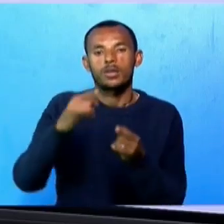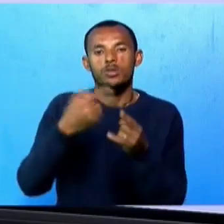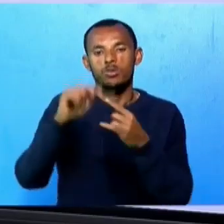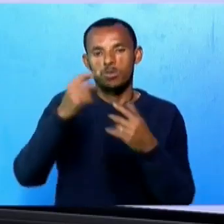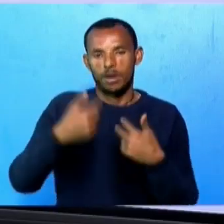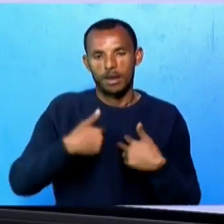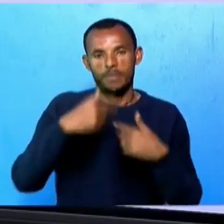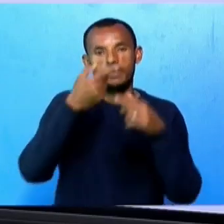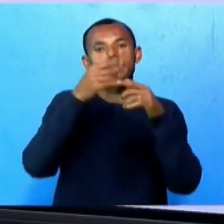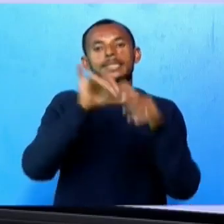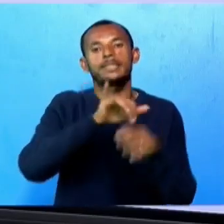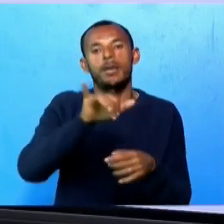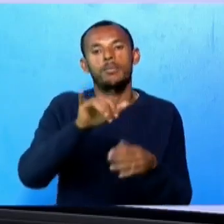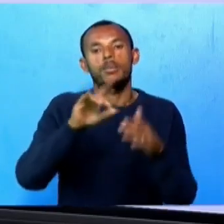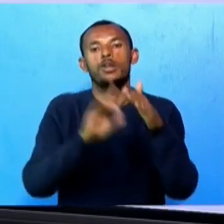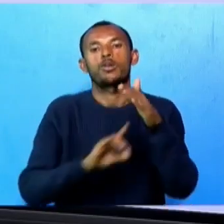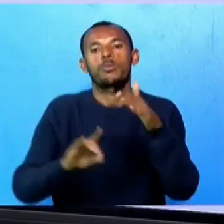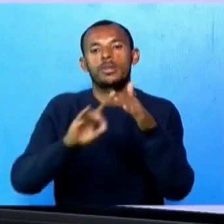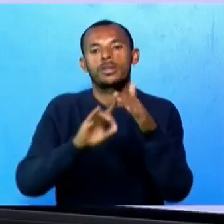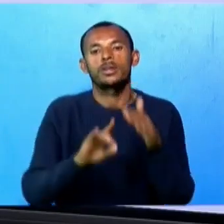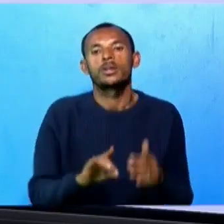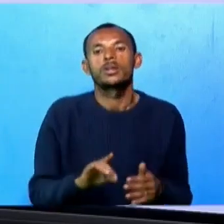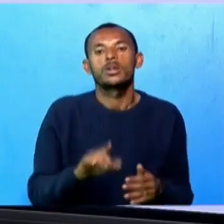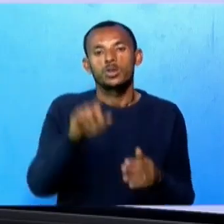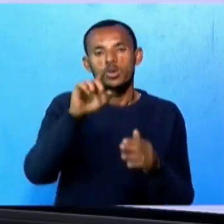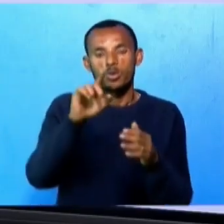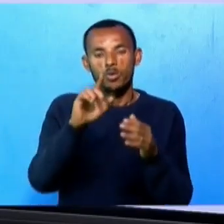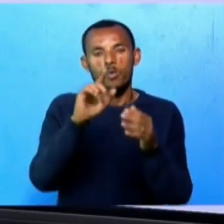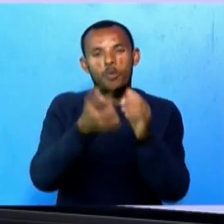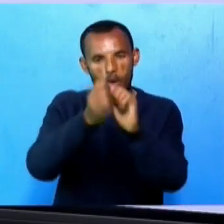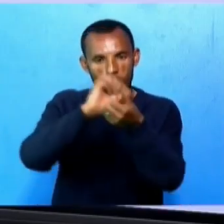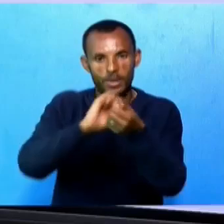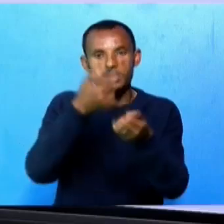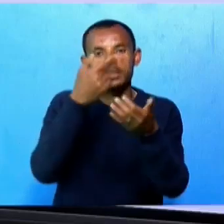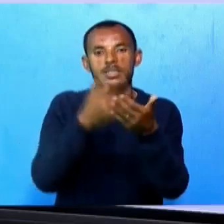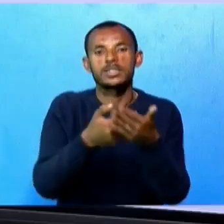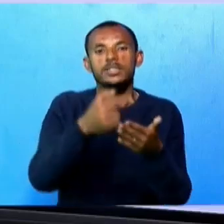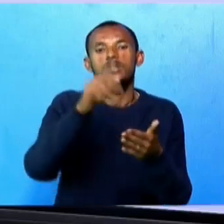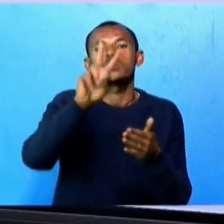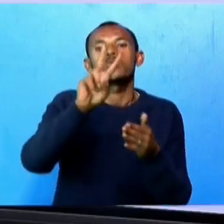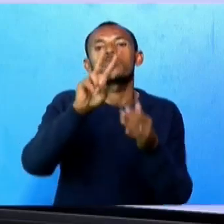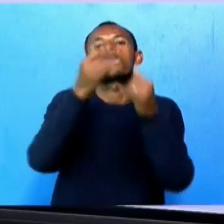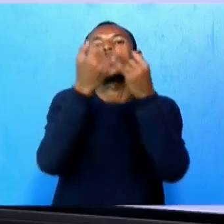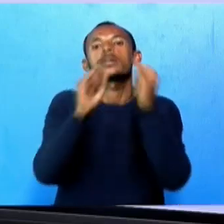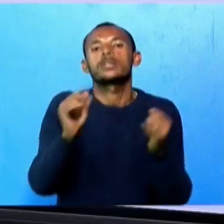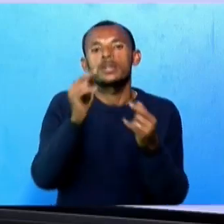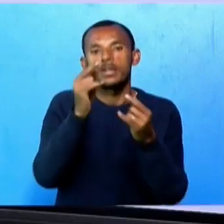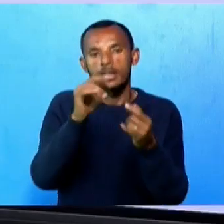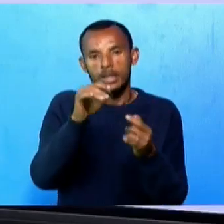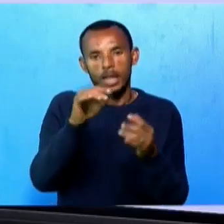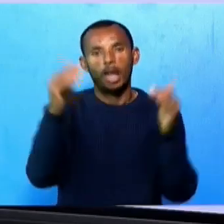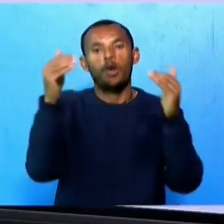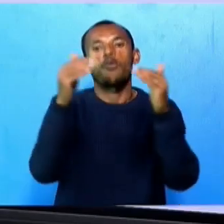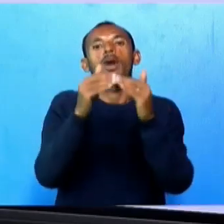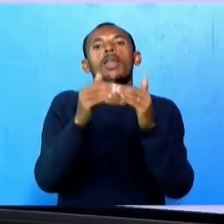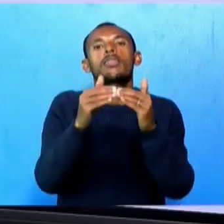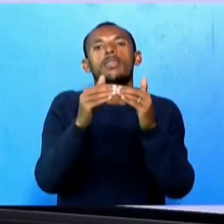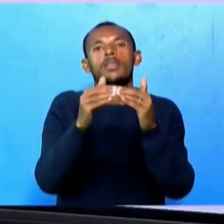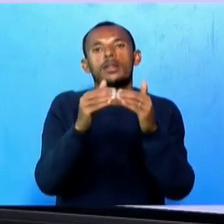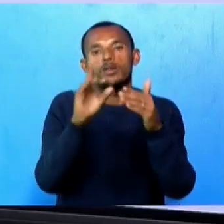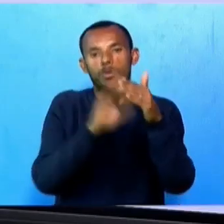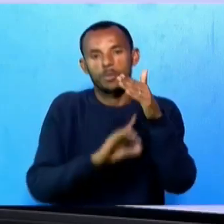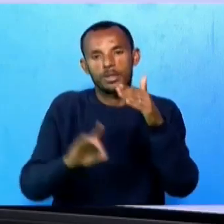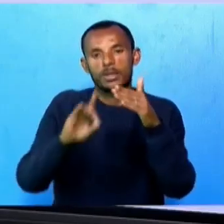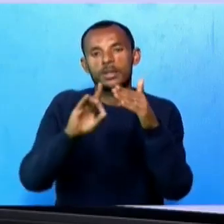same denominator. Once you convert these two fractions into their equivalent form in